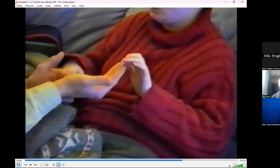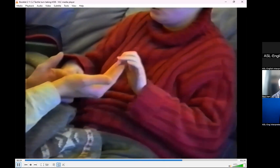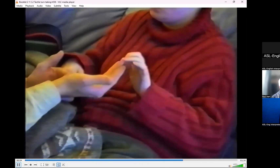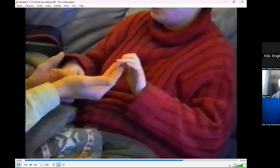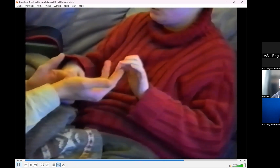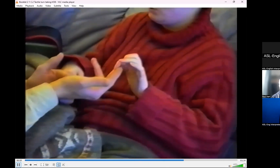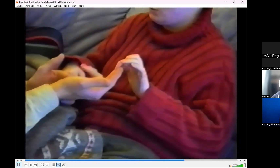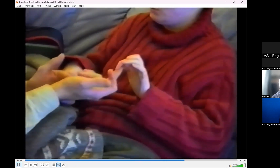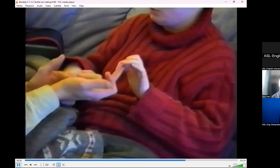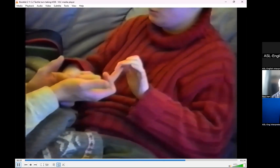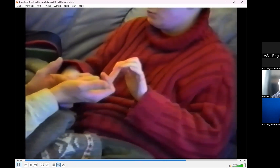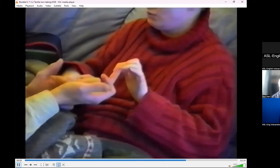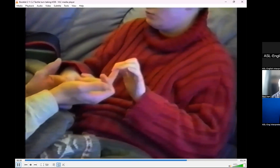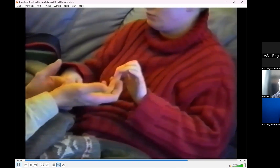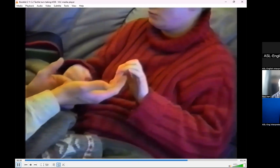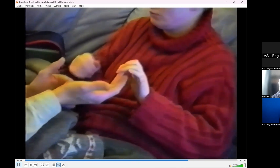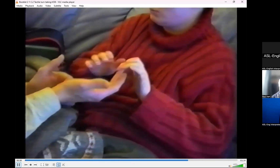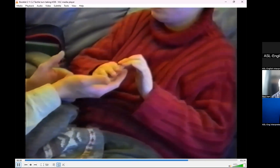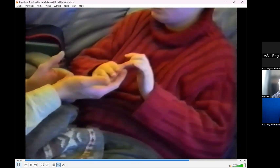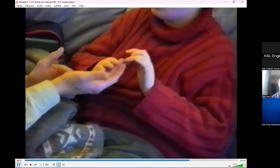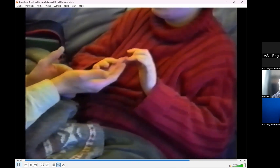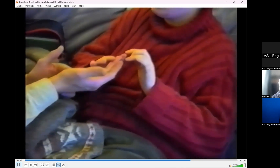Bare på én? Oi.